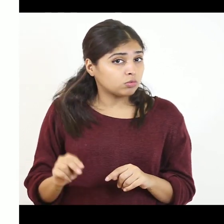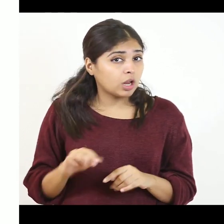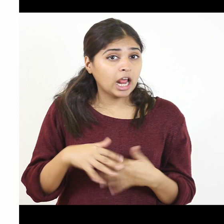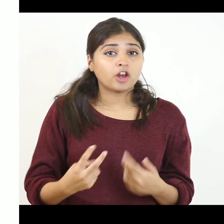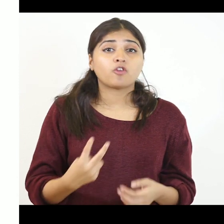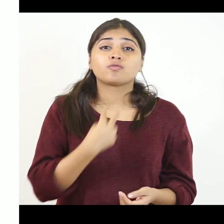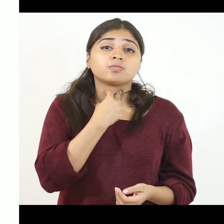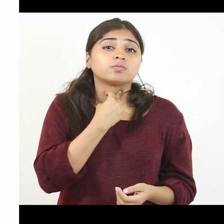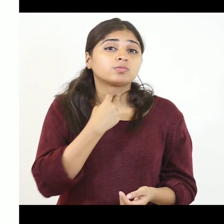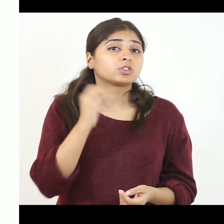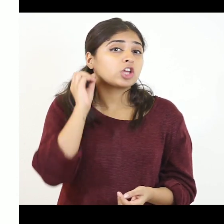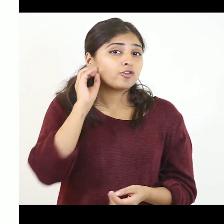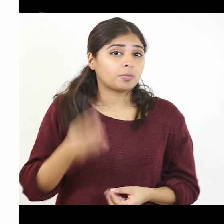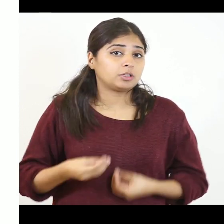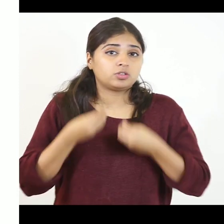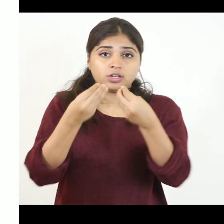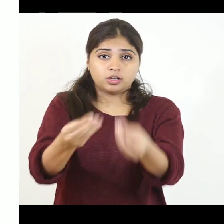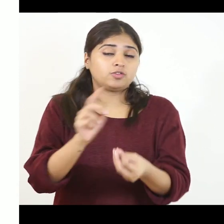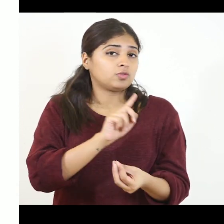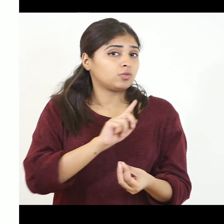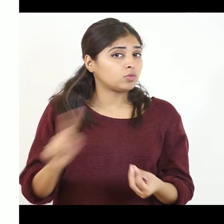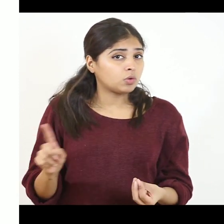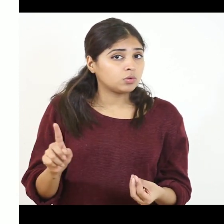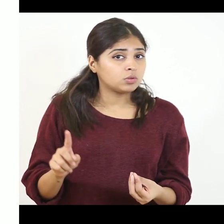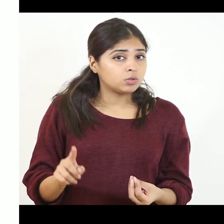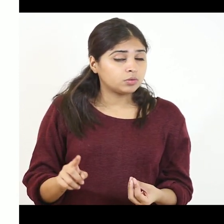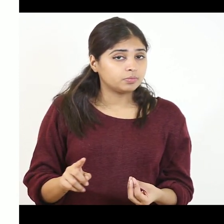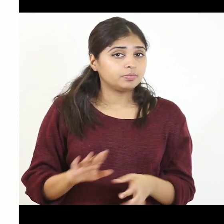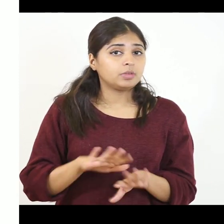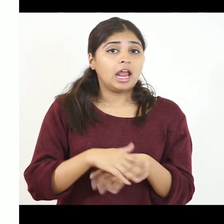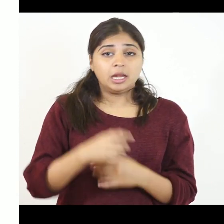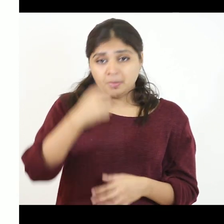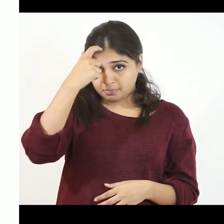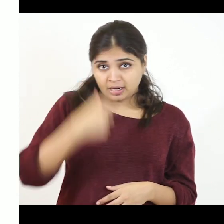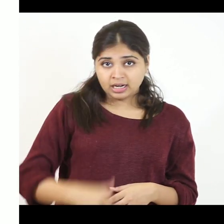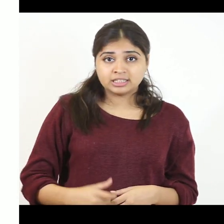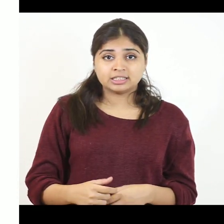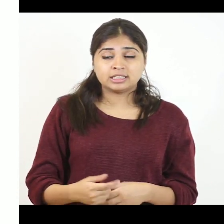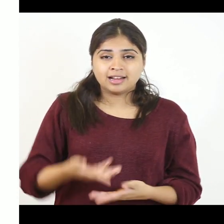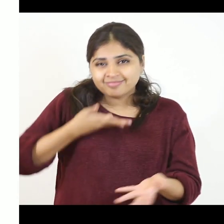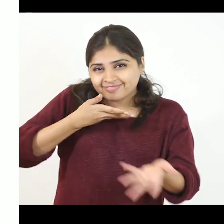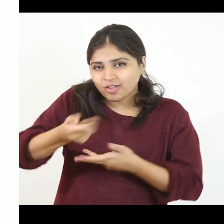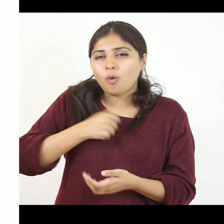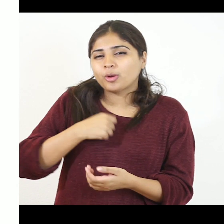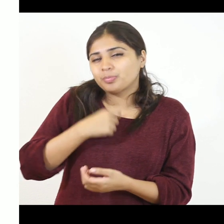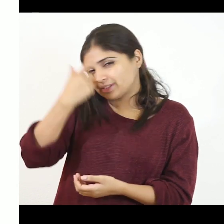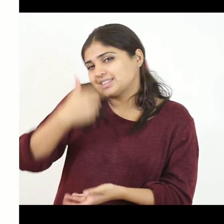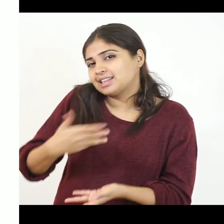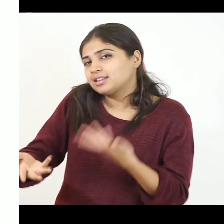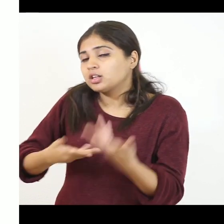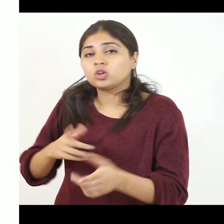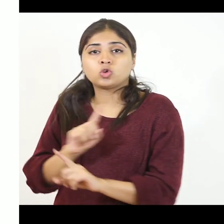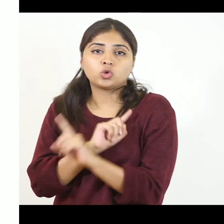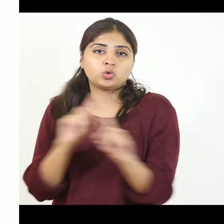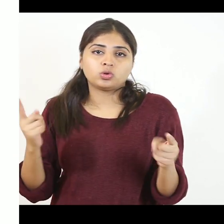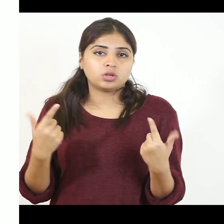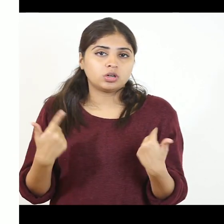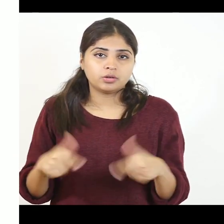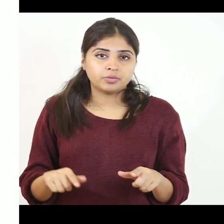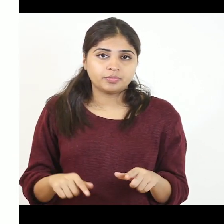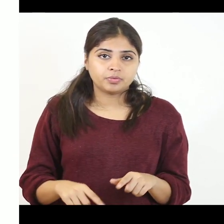Ethics. Do not state any false information. Conduct personal level dealings with customers.